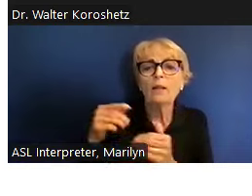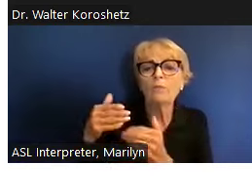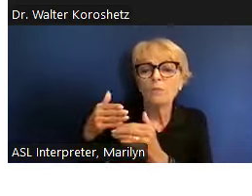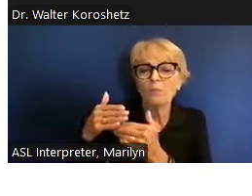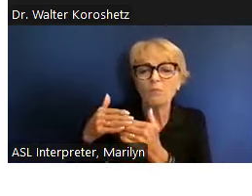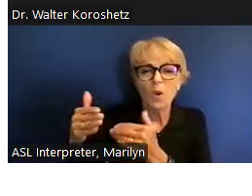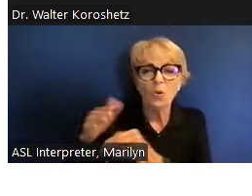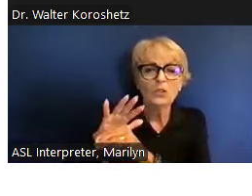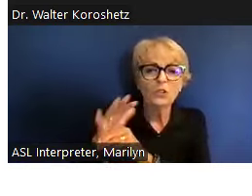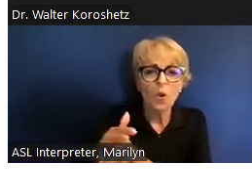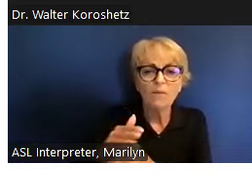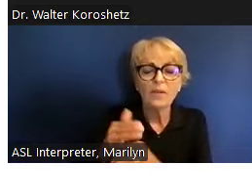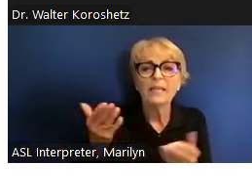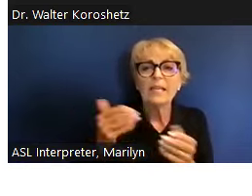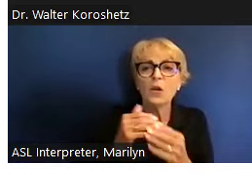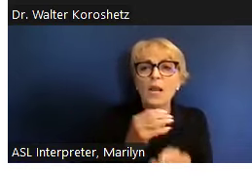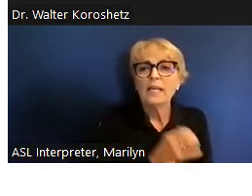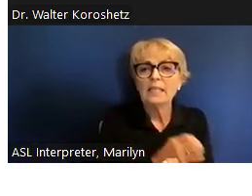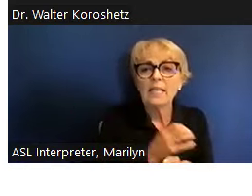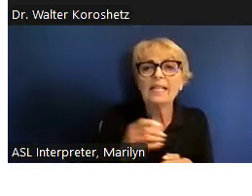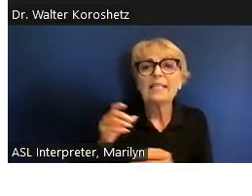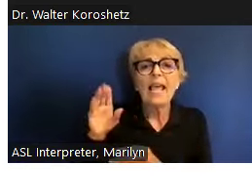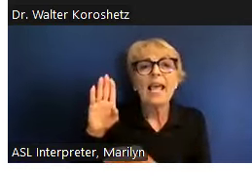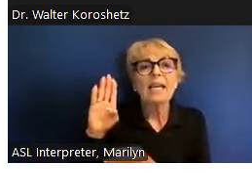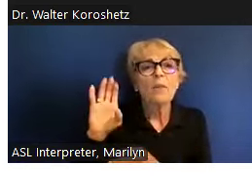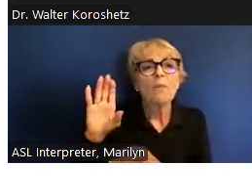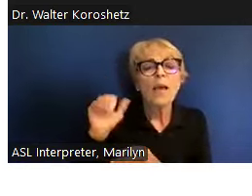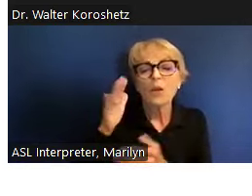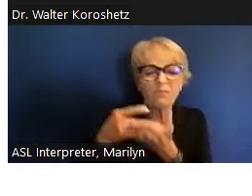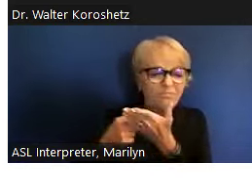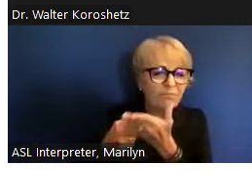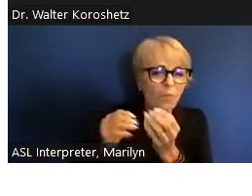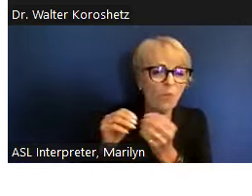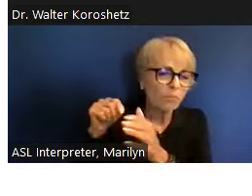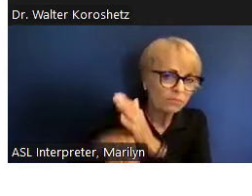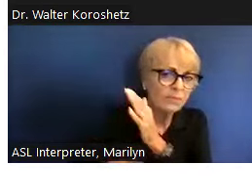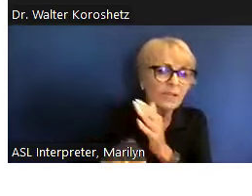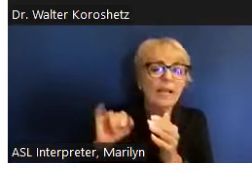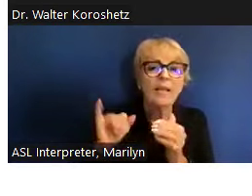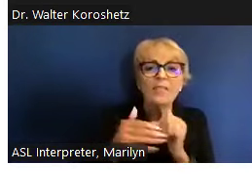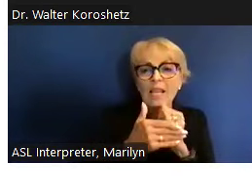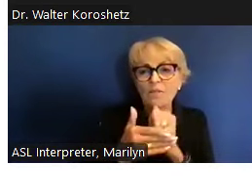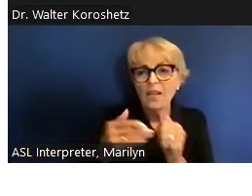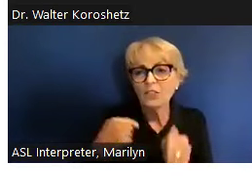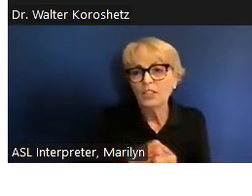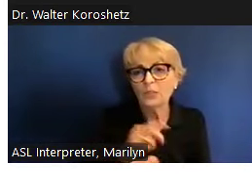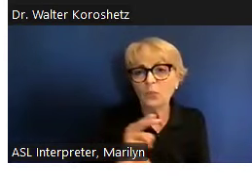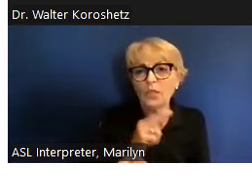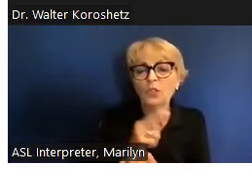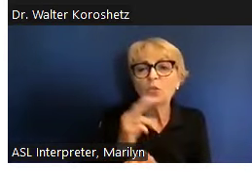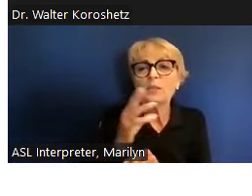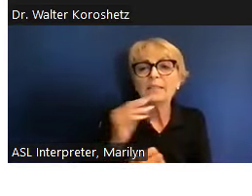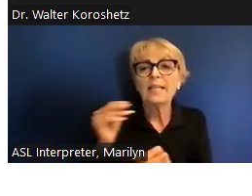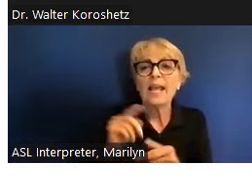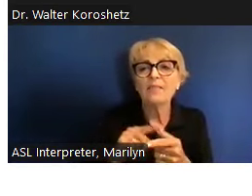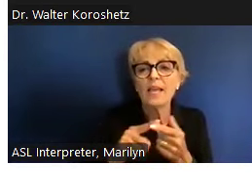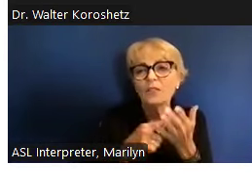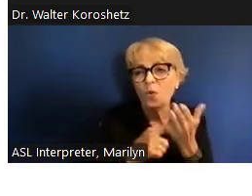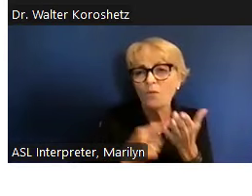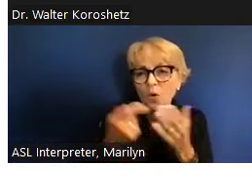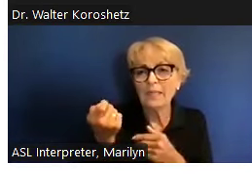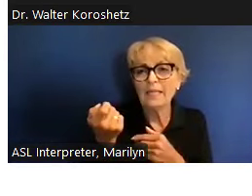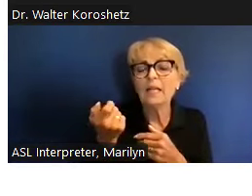going to really drill deep with some details of the evidence-based interventions that we use here. And then we're going to go over a little bit